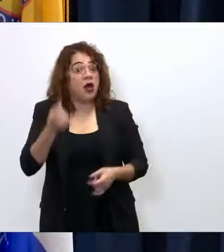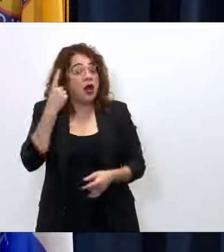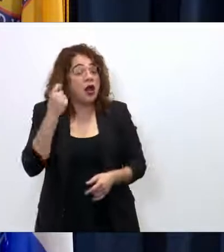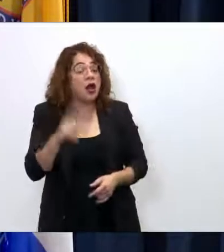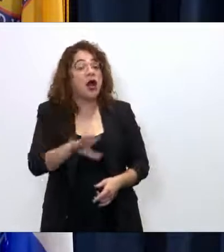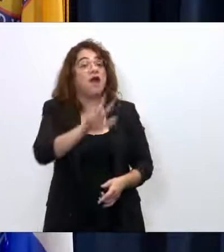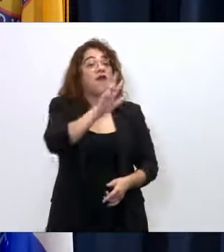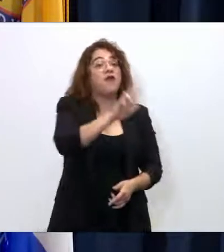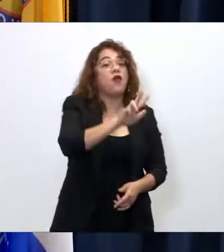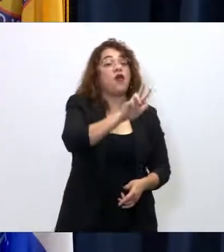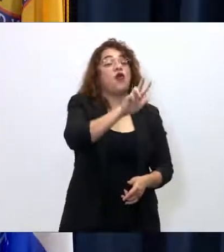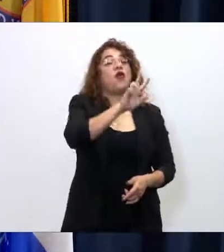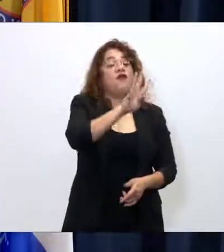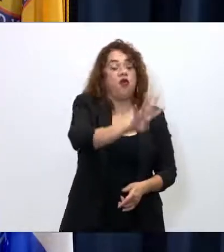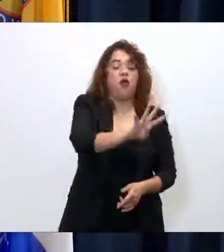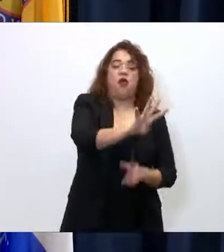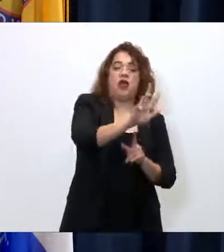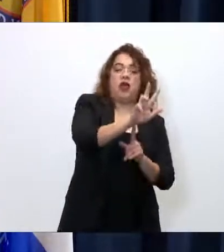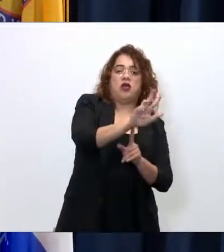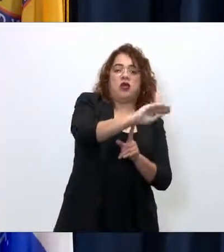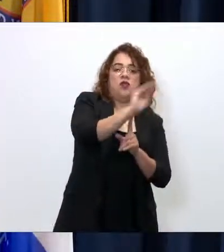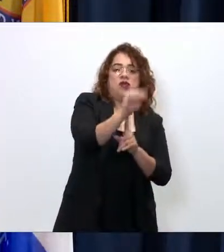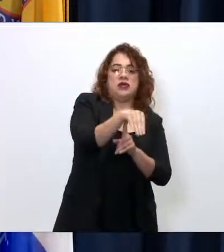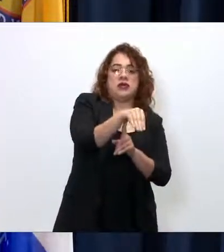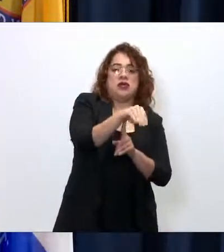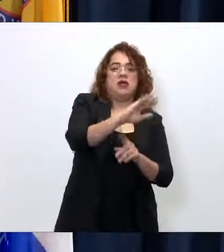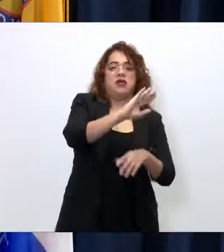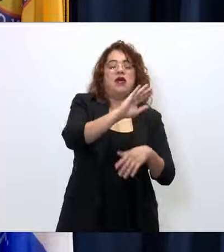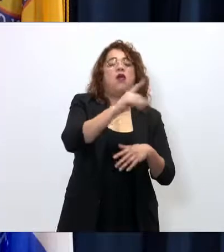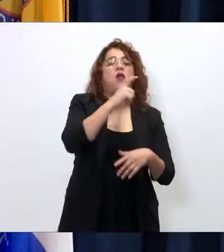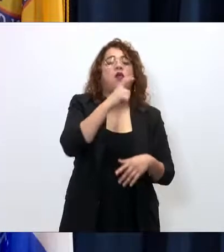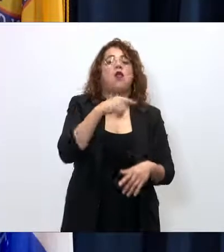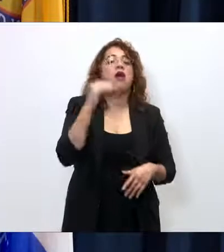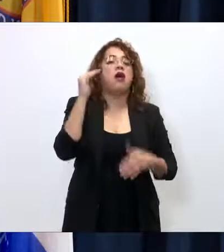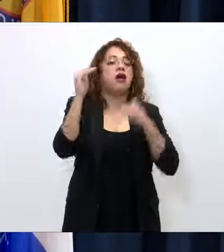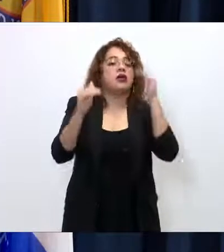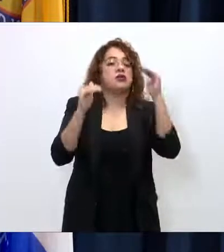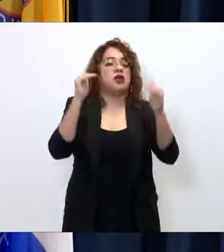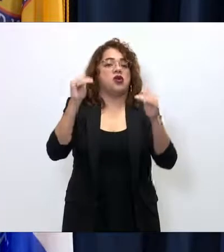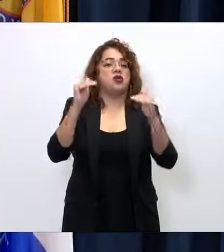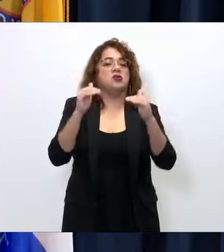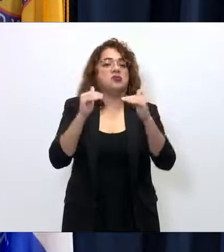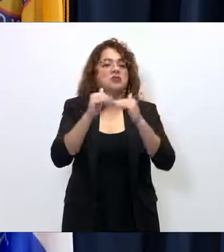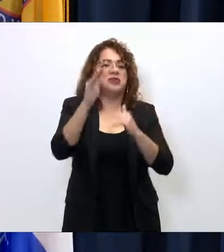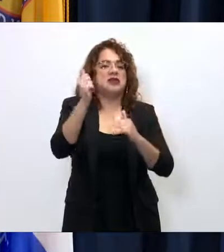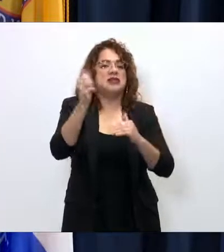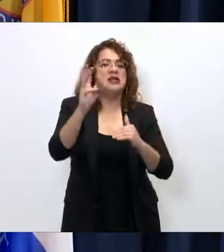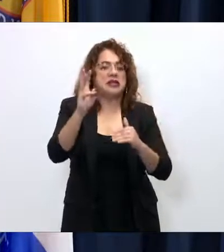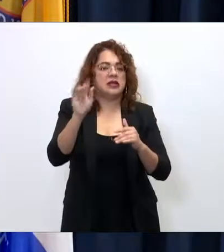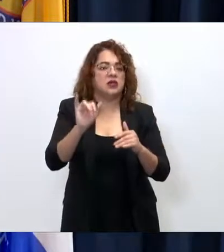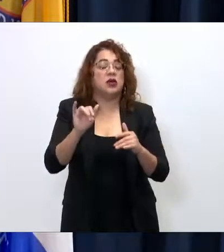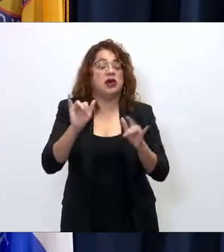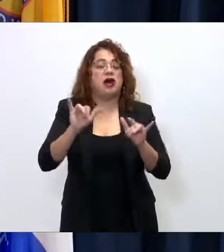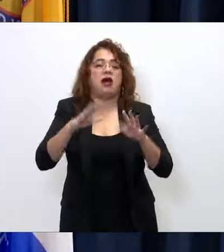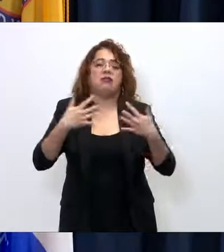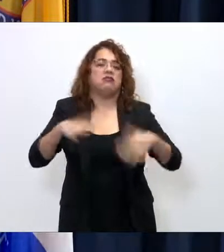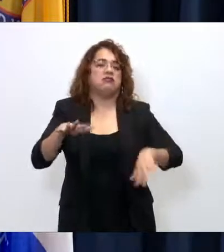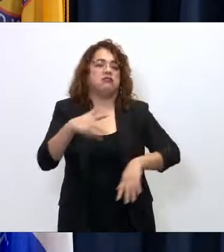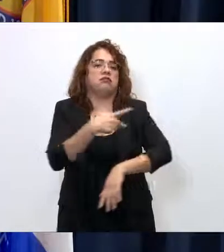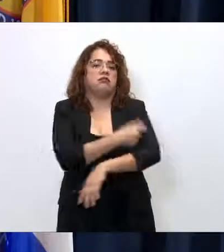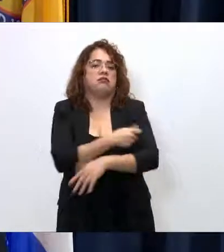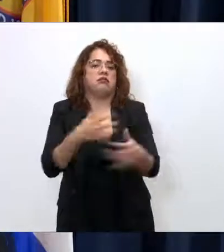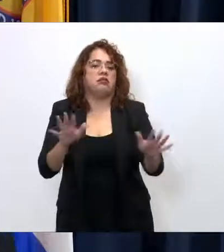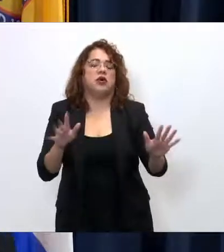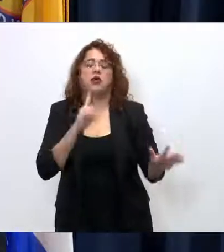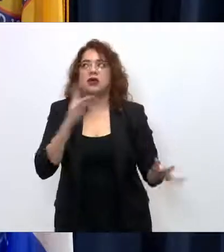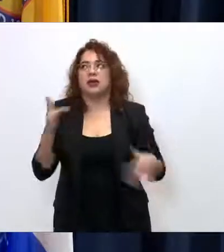adults have been vaccinated. Now, with that, we want to go ahead and make an announcement today, which we are